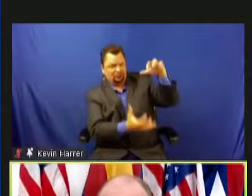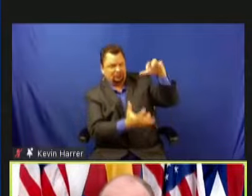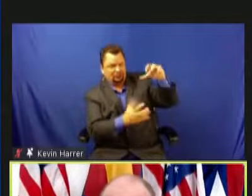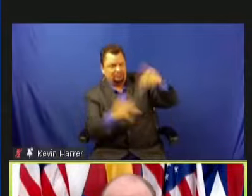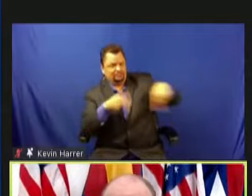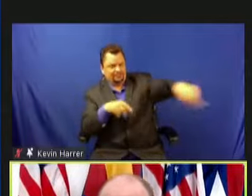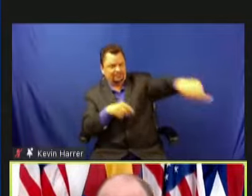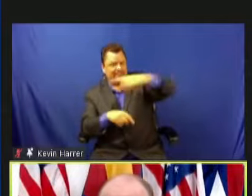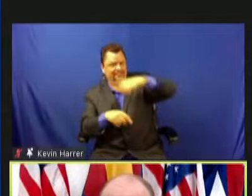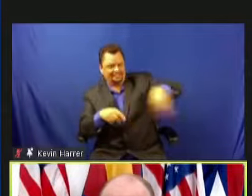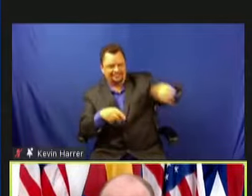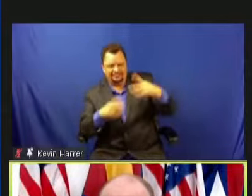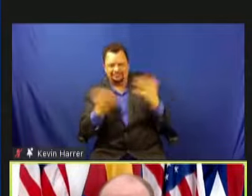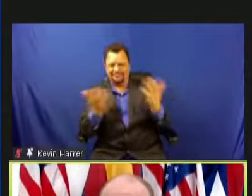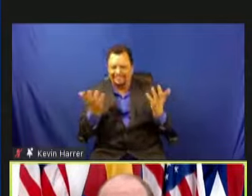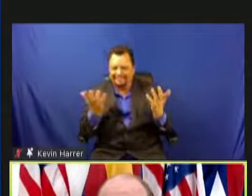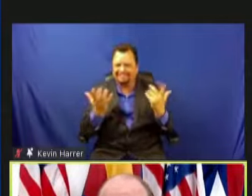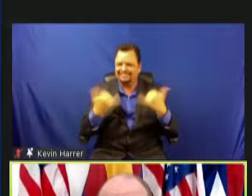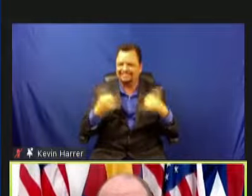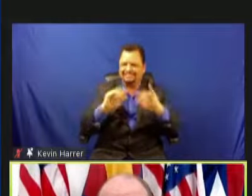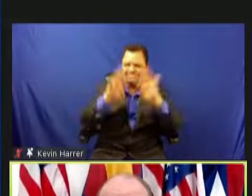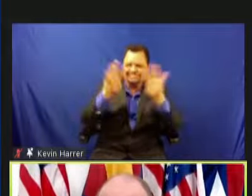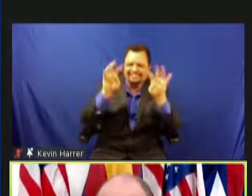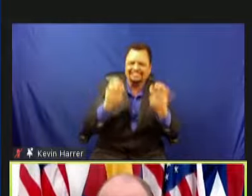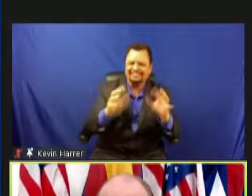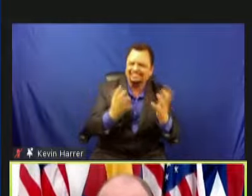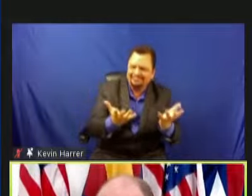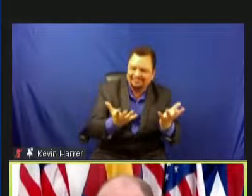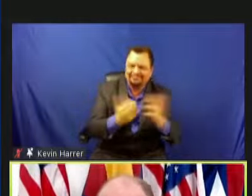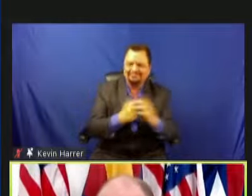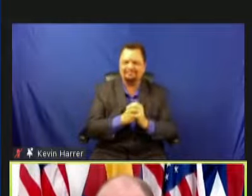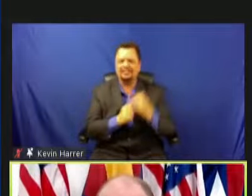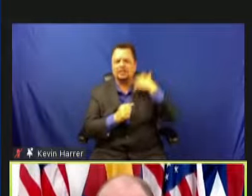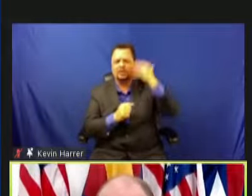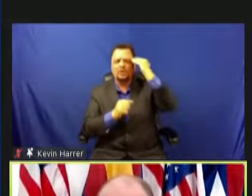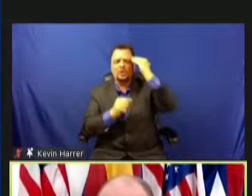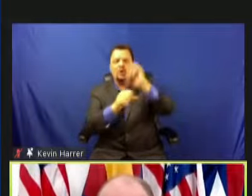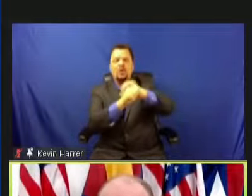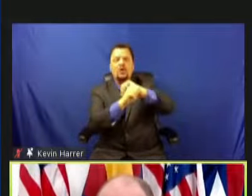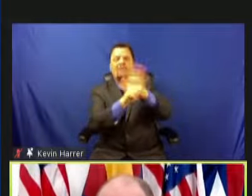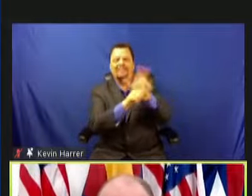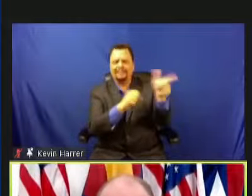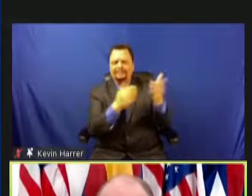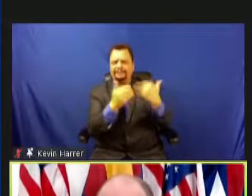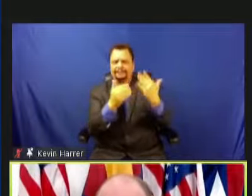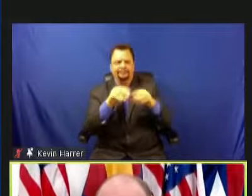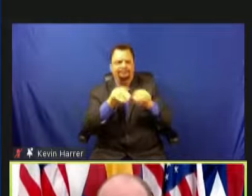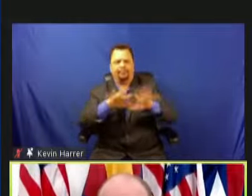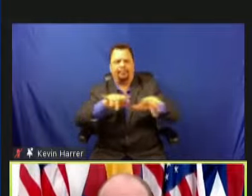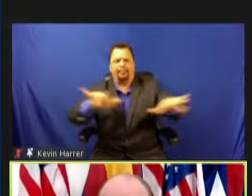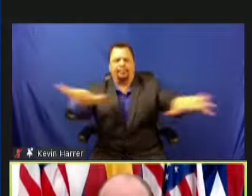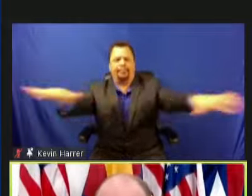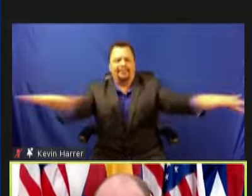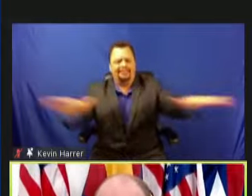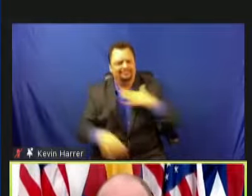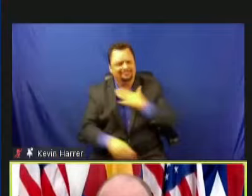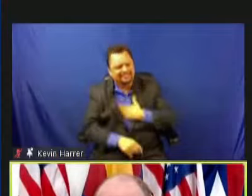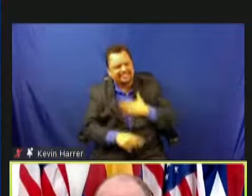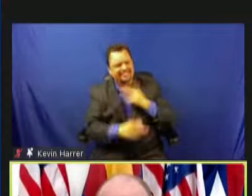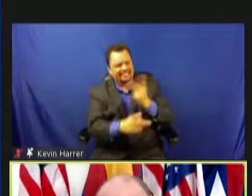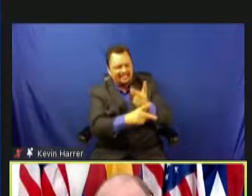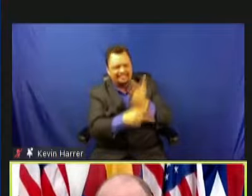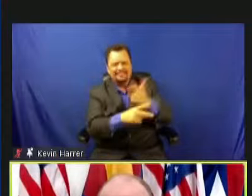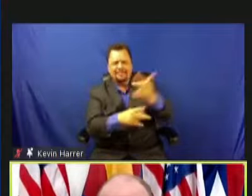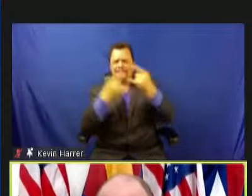community prevalence. I encourage everybody to remain careful. Wearing masks around a lot of other people indoors is a good idea. Most of all, if you